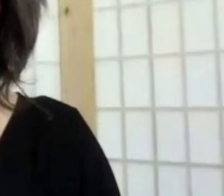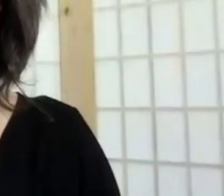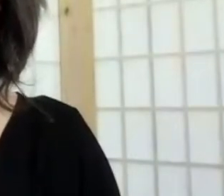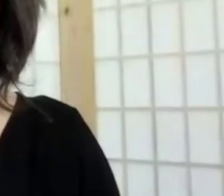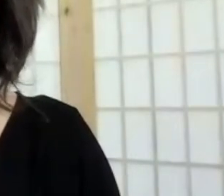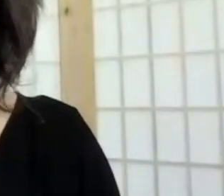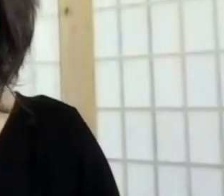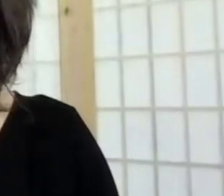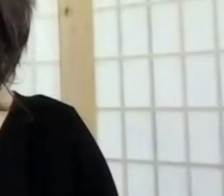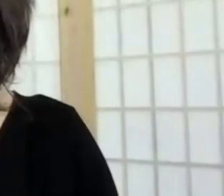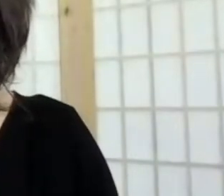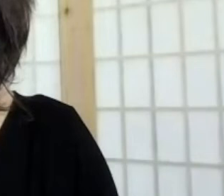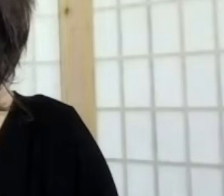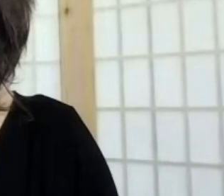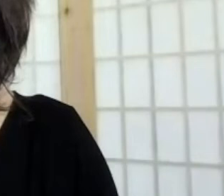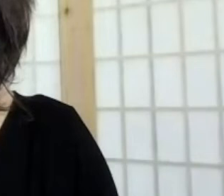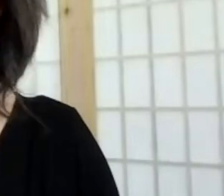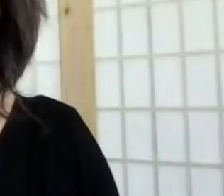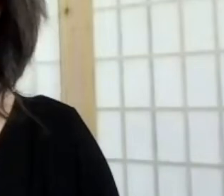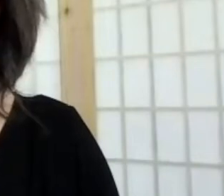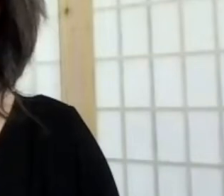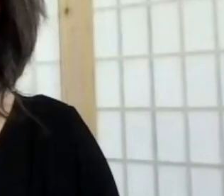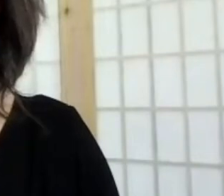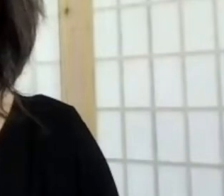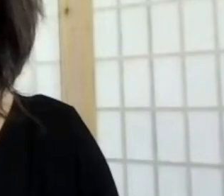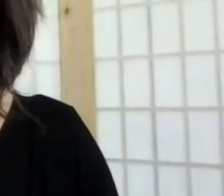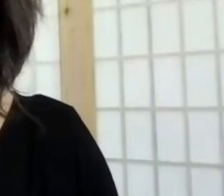found was the intersectionality of